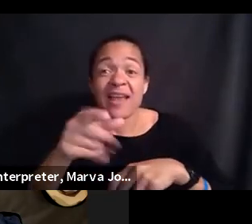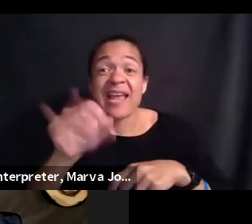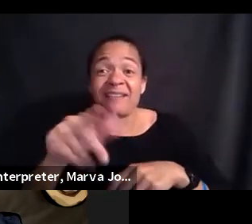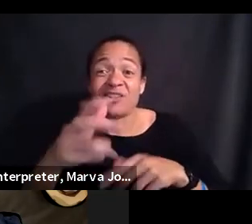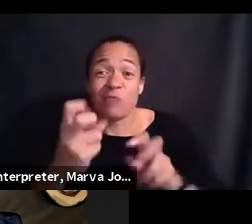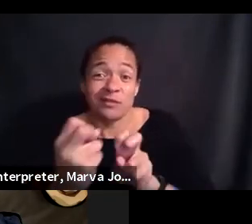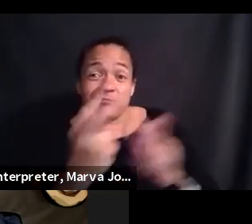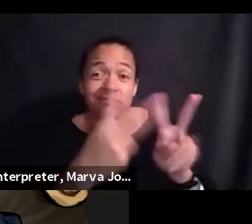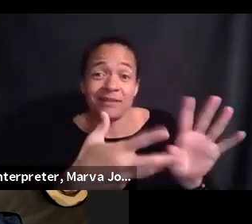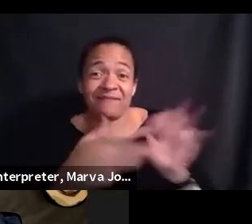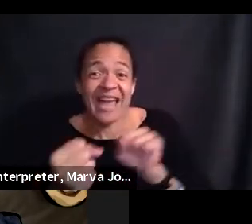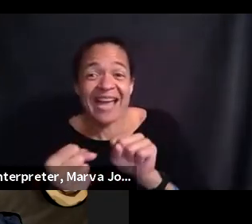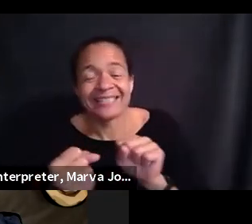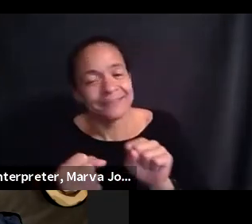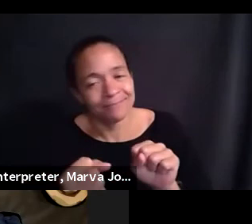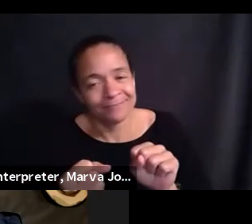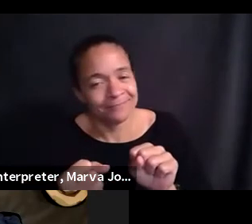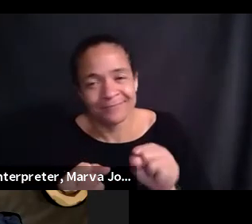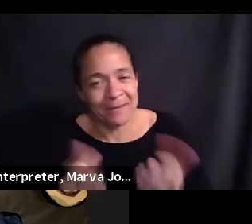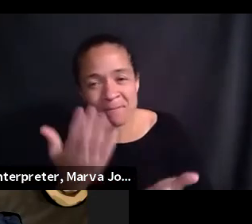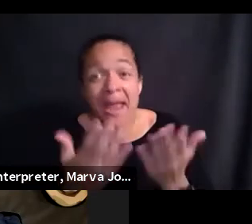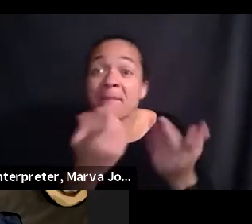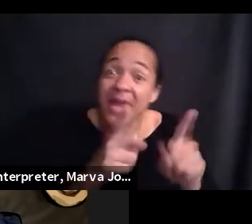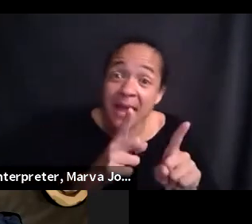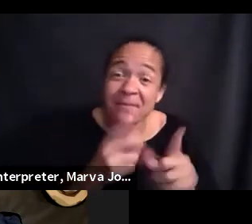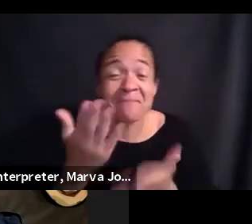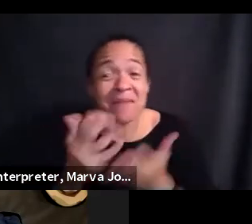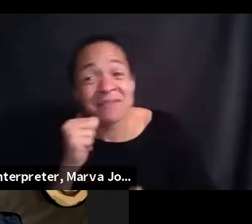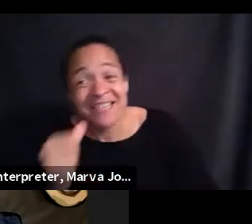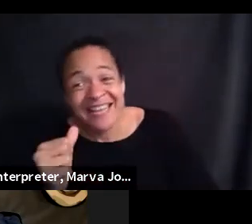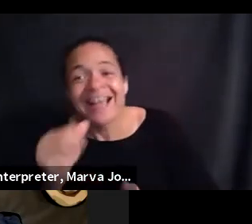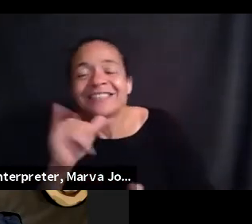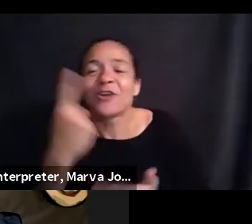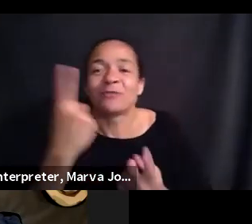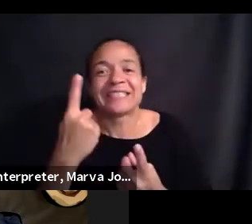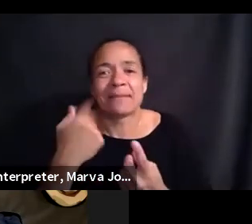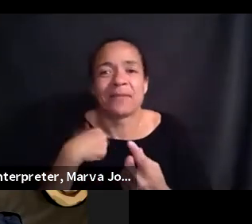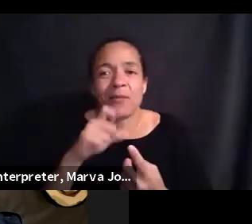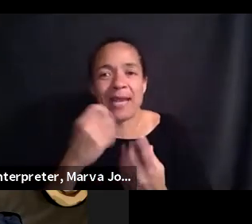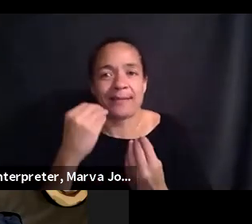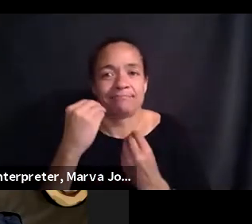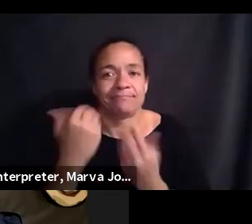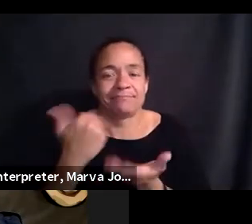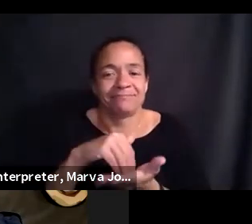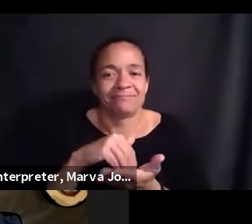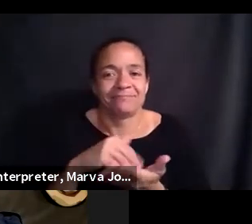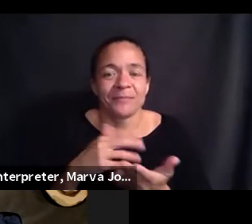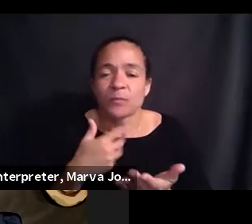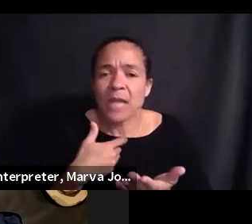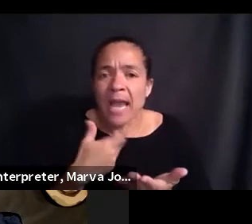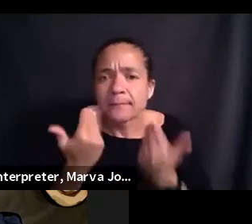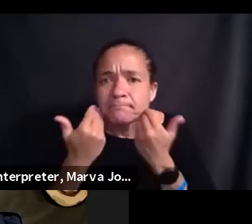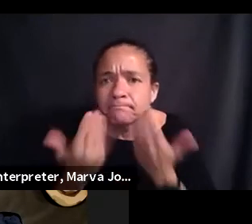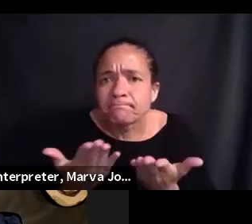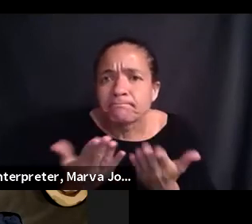may or may not happen. So that was kind of something we had to retrain ourselves. I couldn't personally speak to how long it would